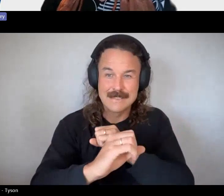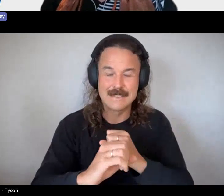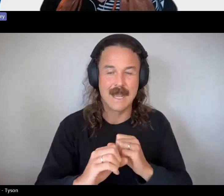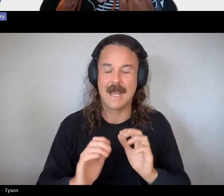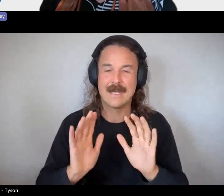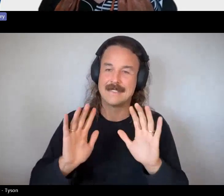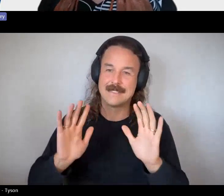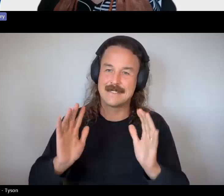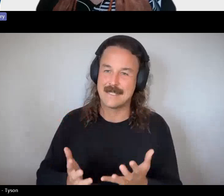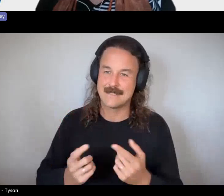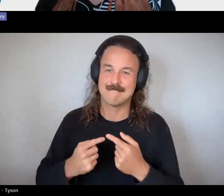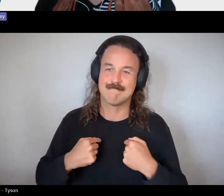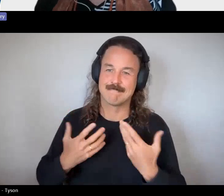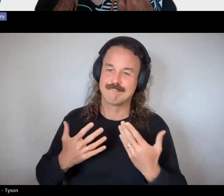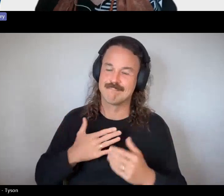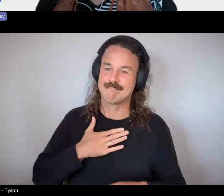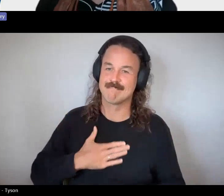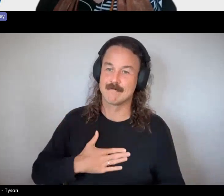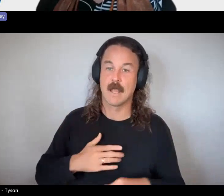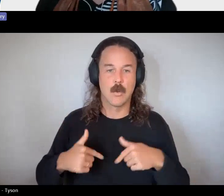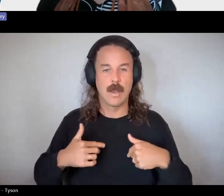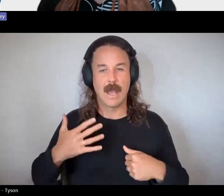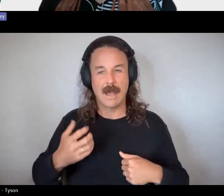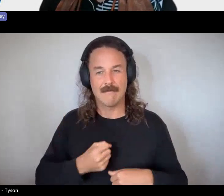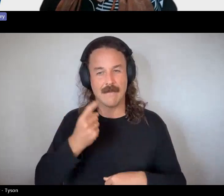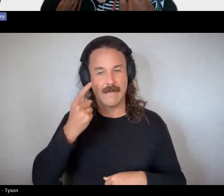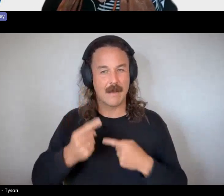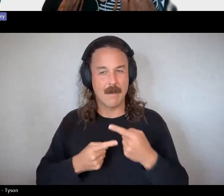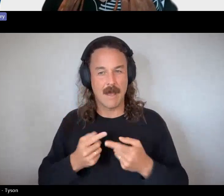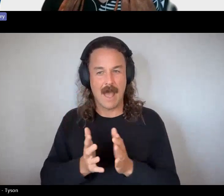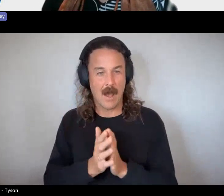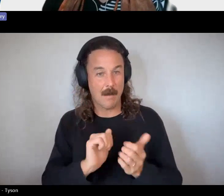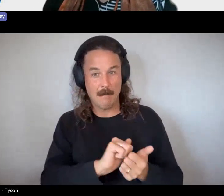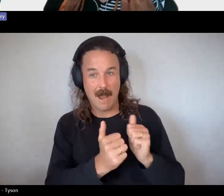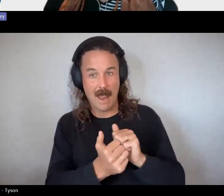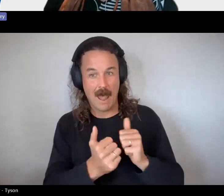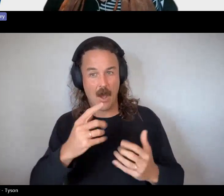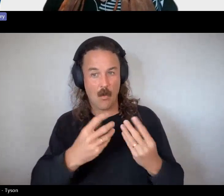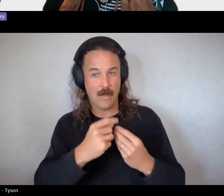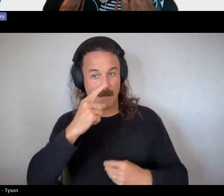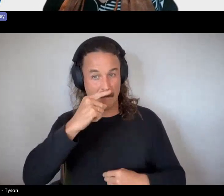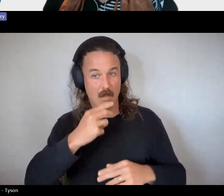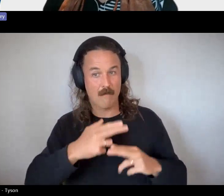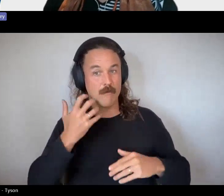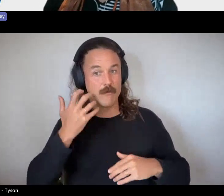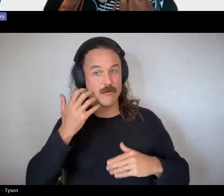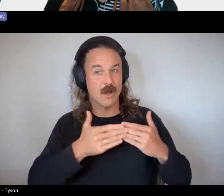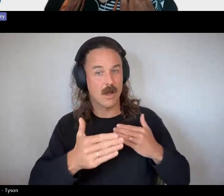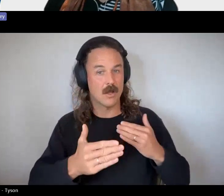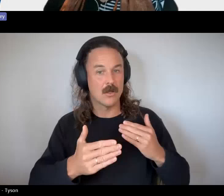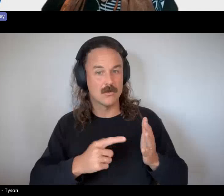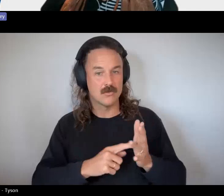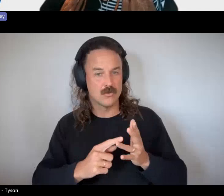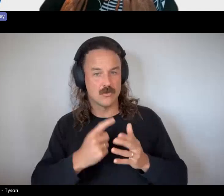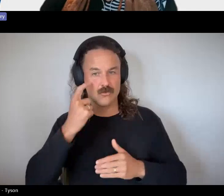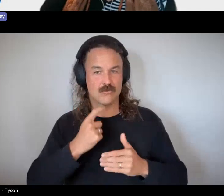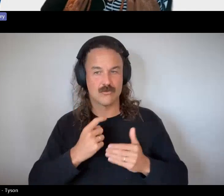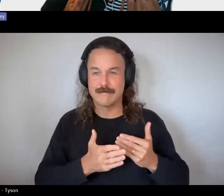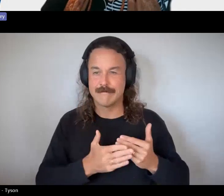about how we can partner with people going forward to address that and recognise that as a limitation of the current